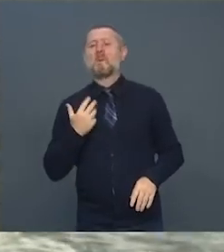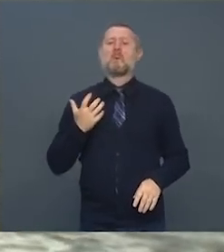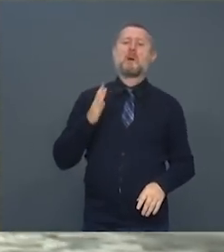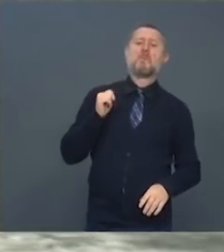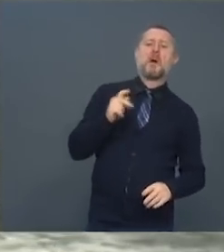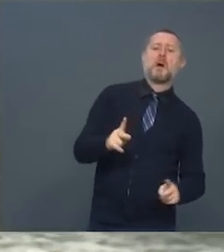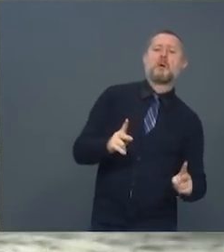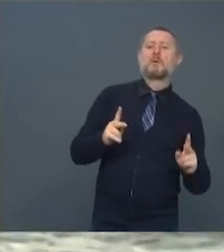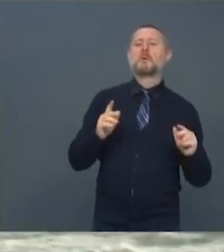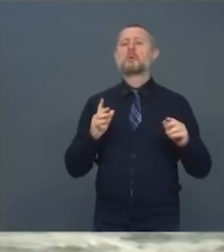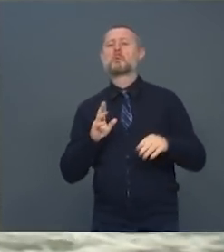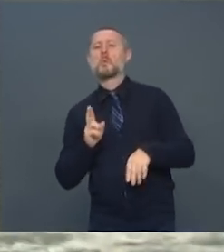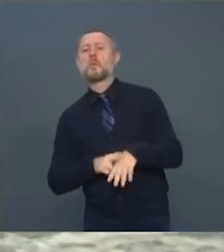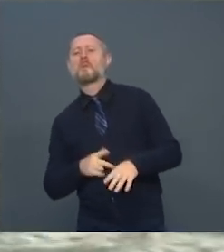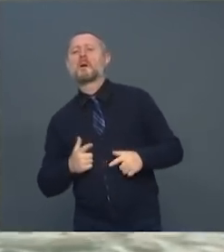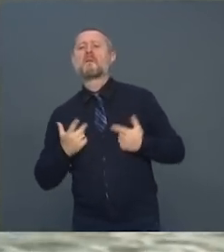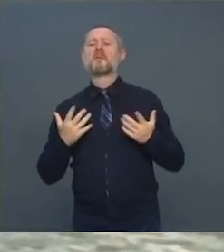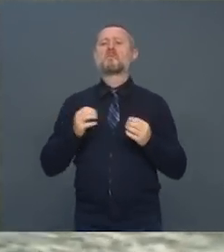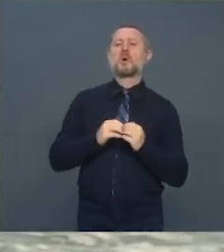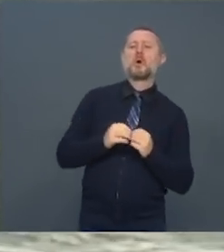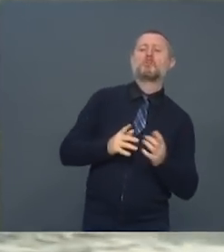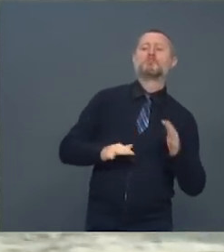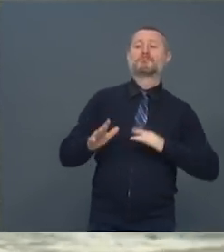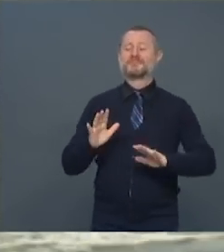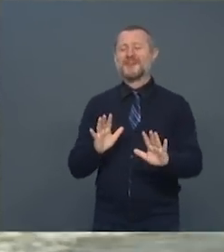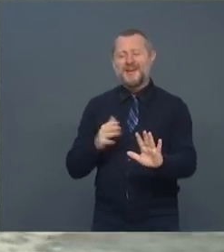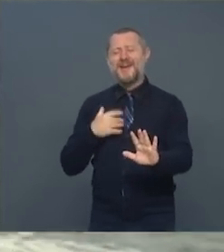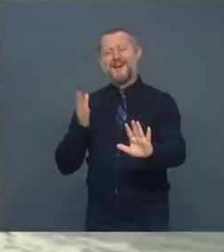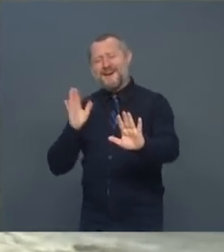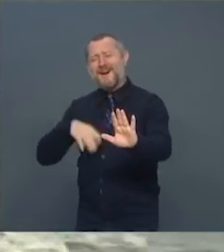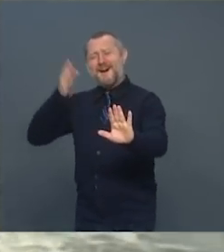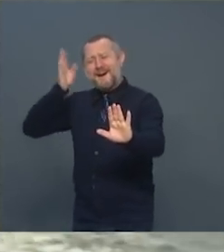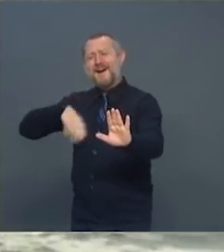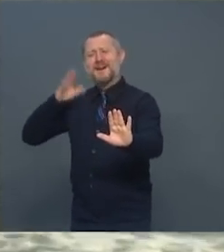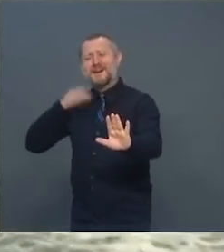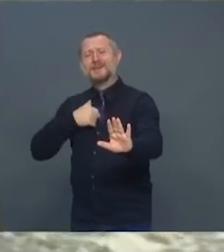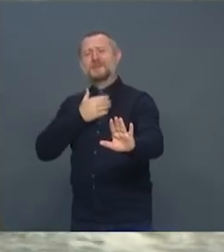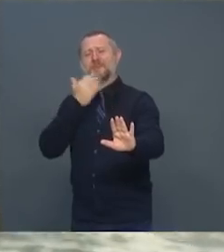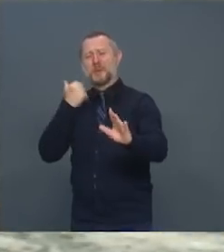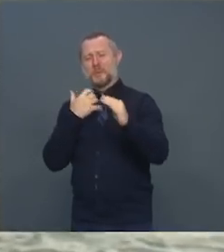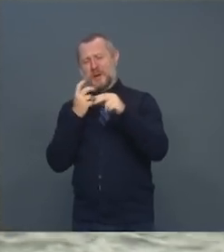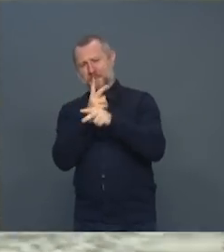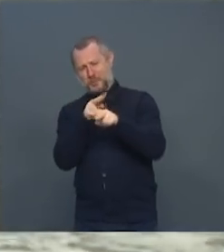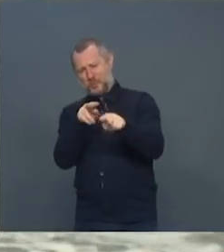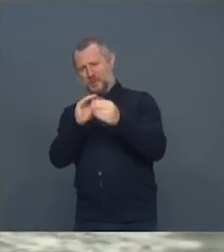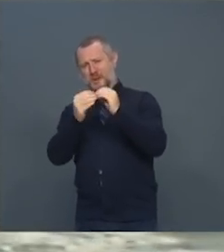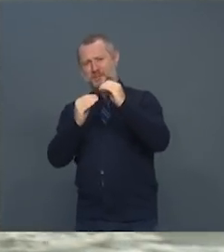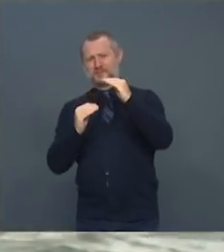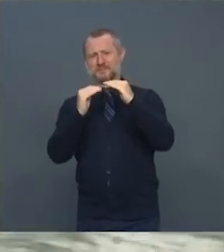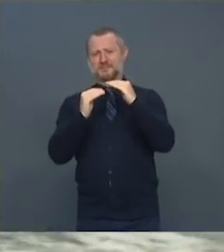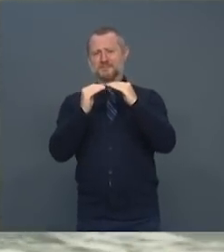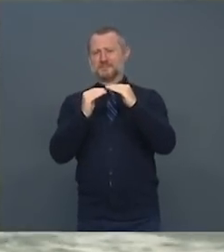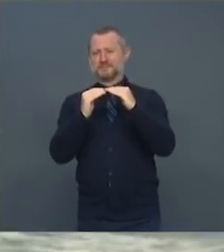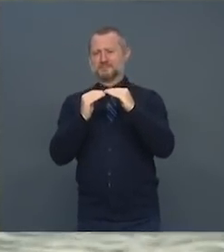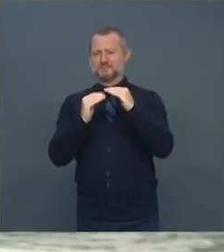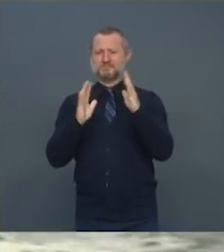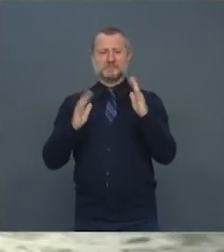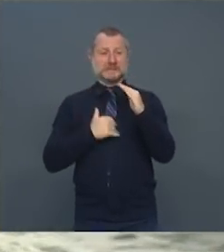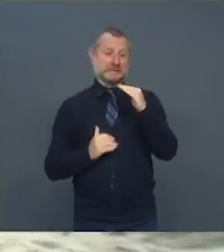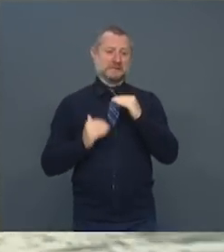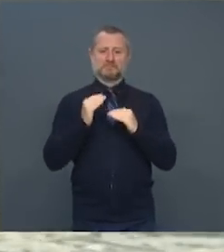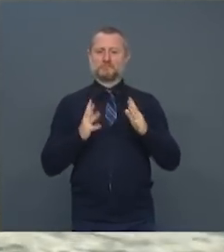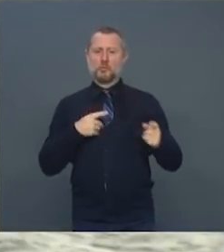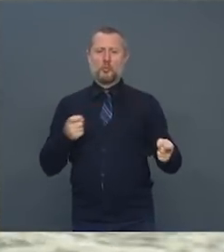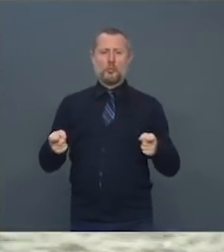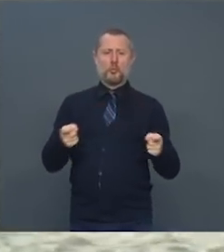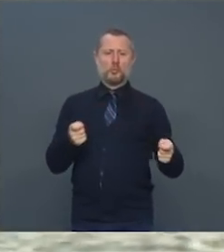want to do more, we are doing as much as we can and still managing the